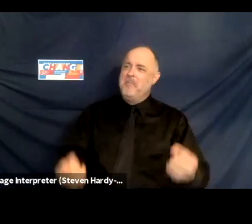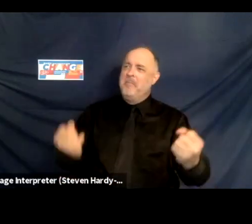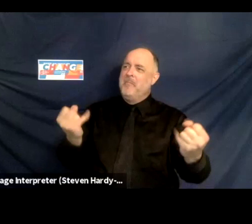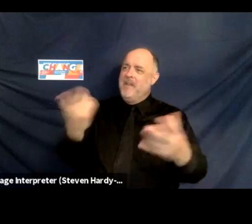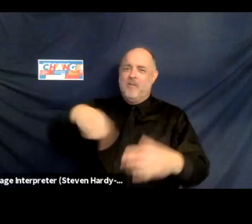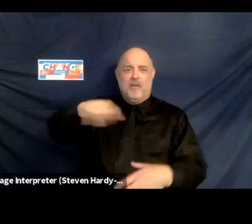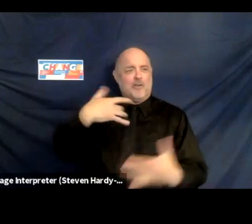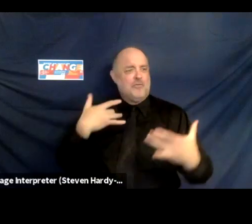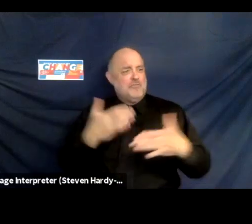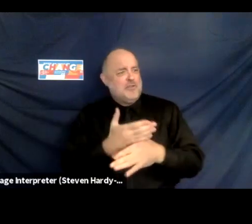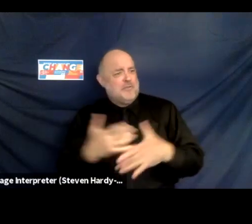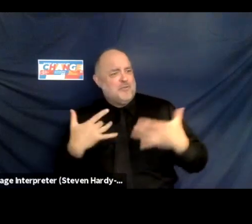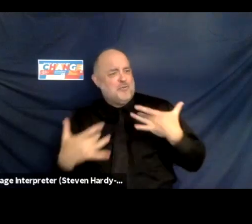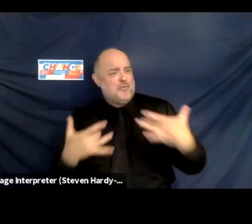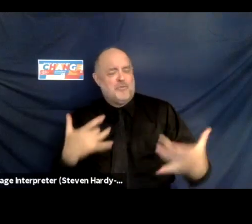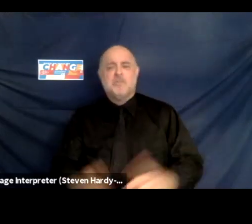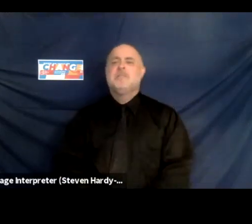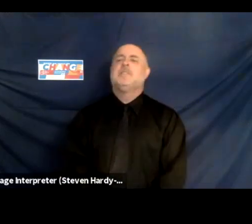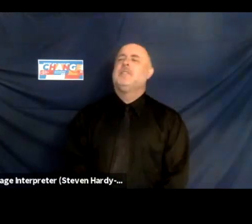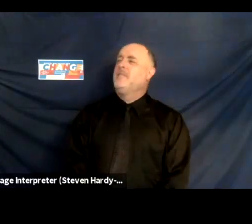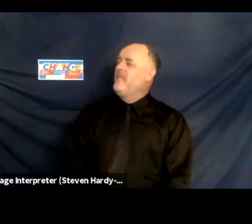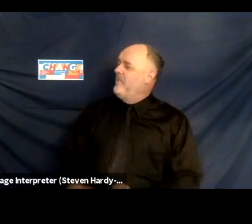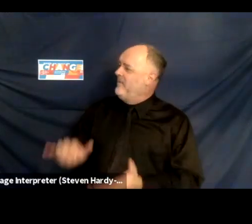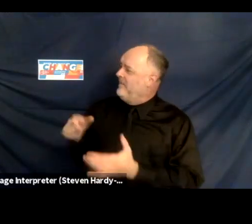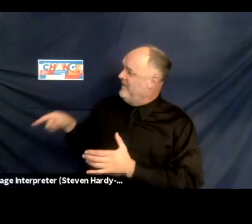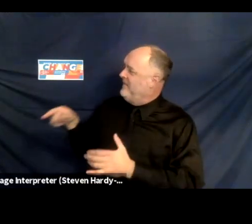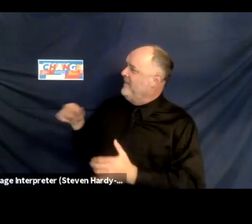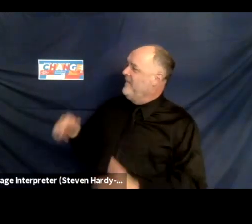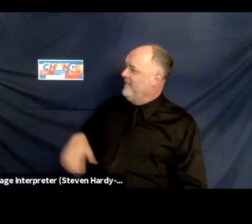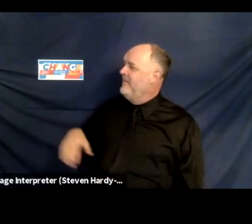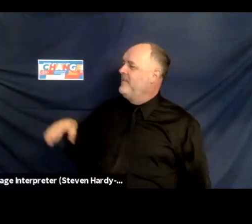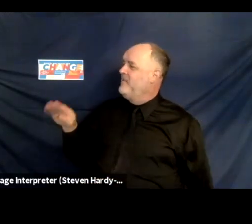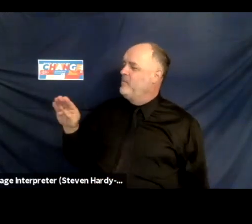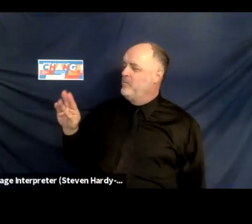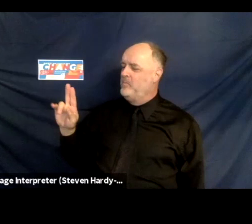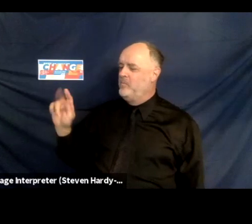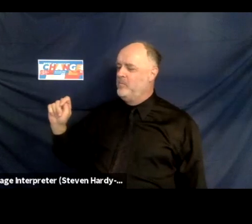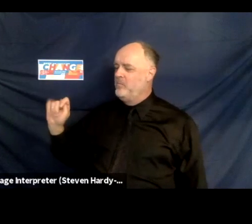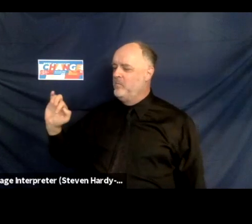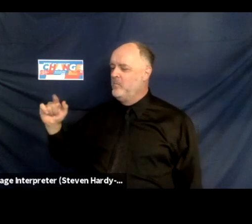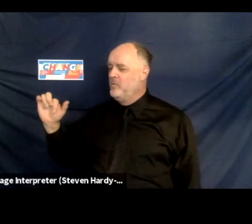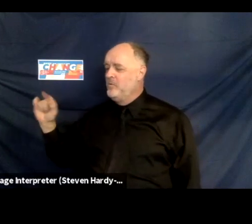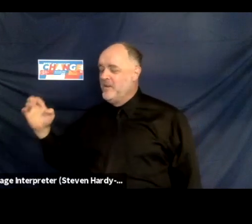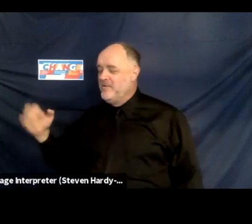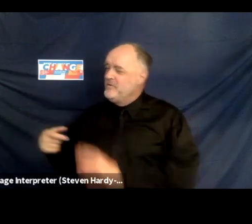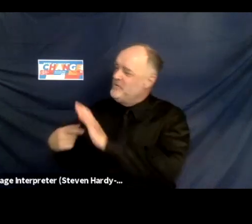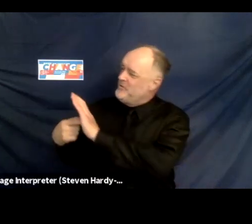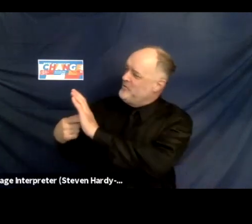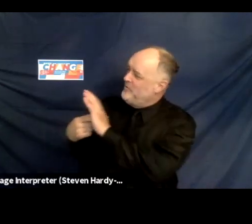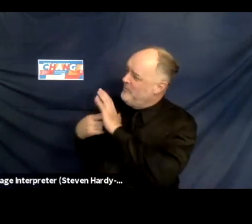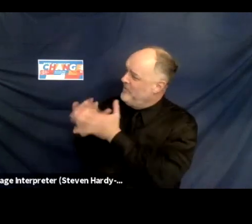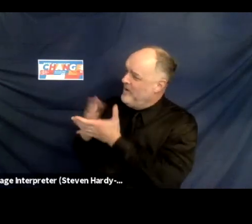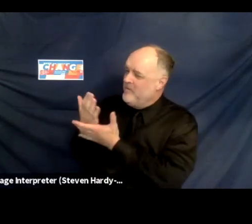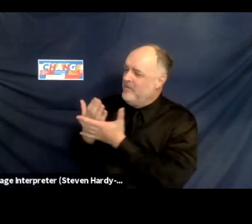concern. It shows that green modes of transportation like biking will play an important role